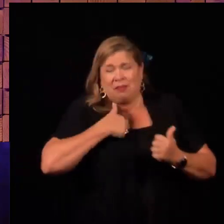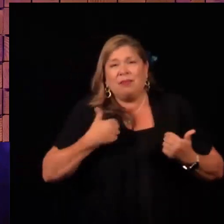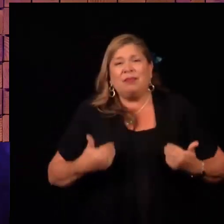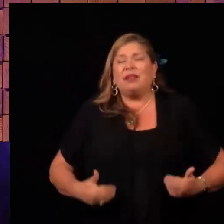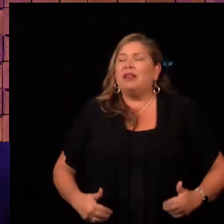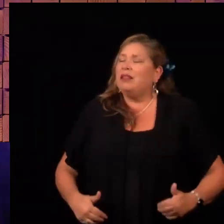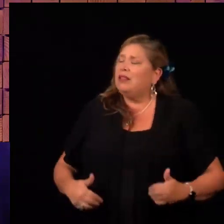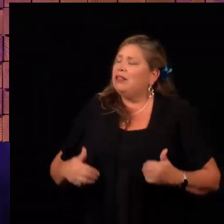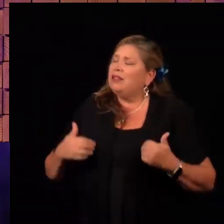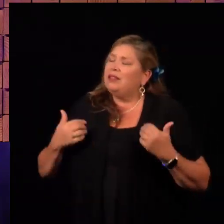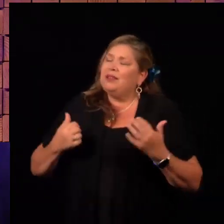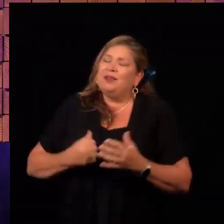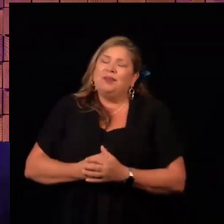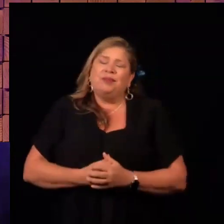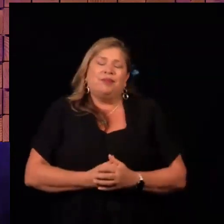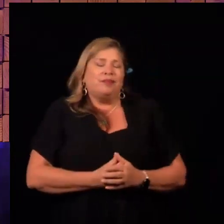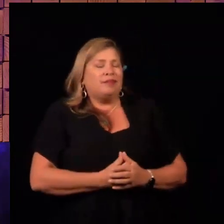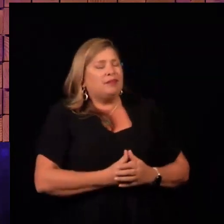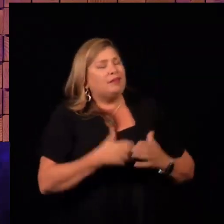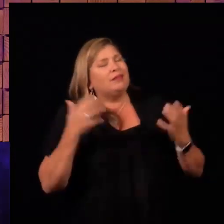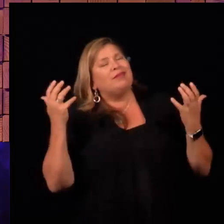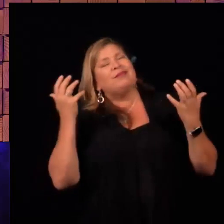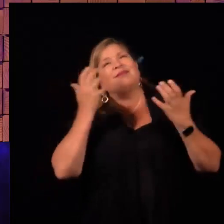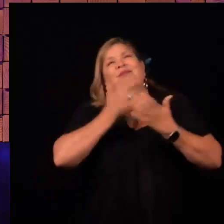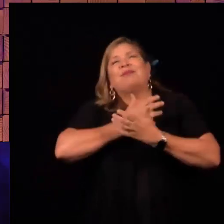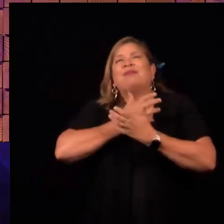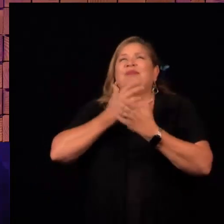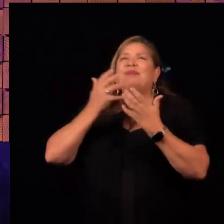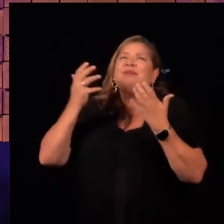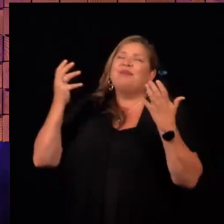affections are for me. And